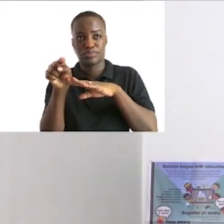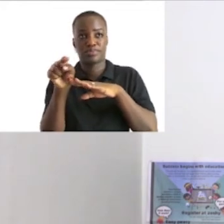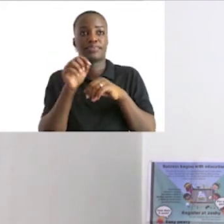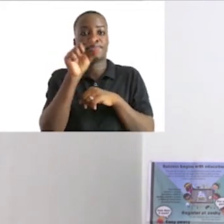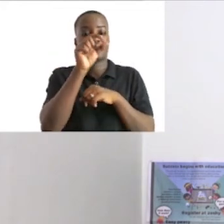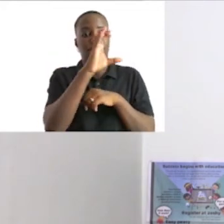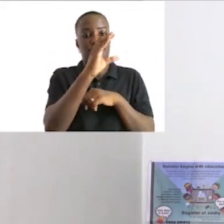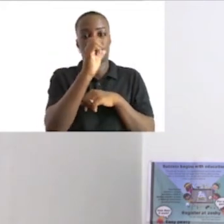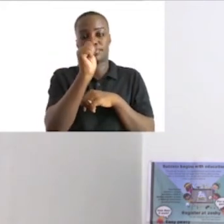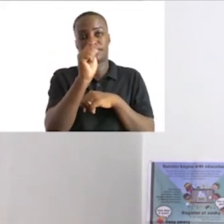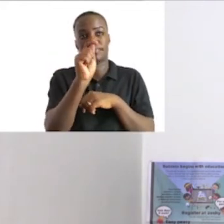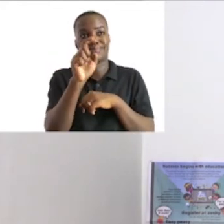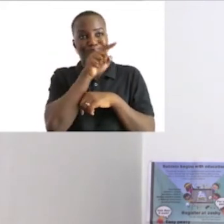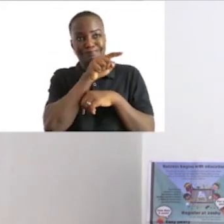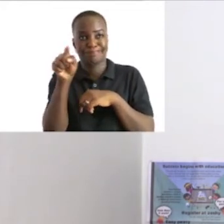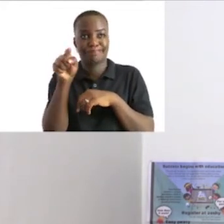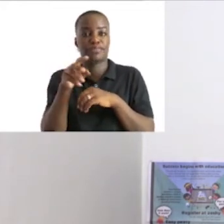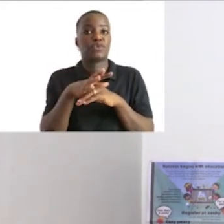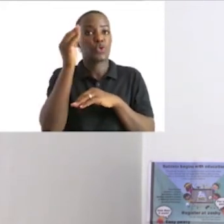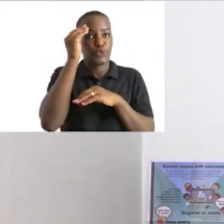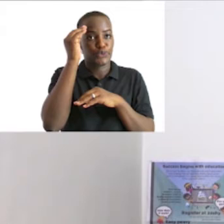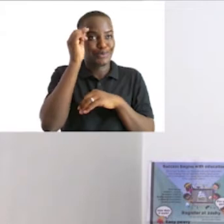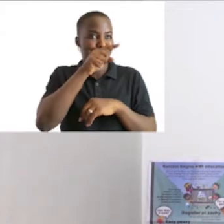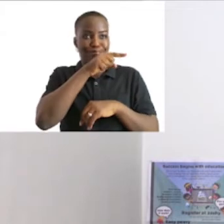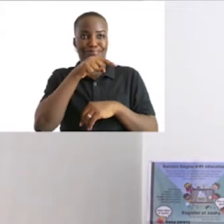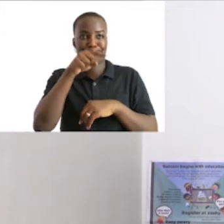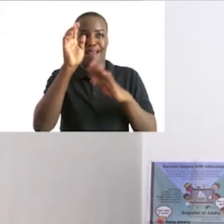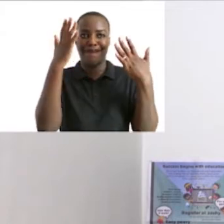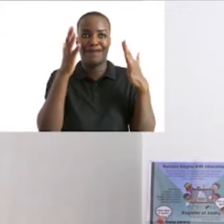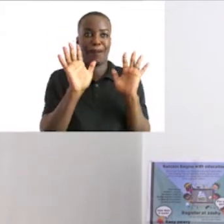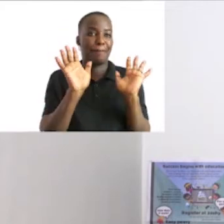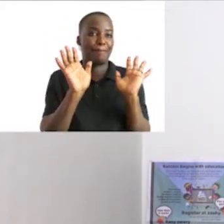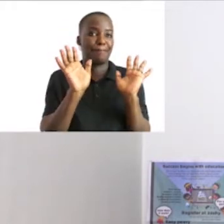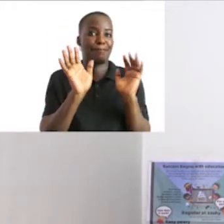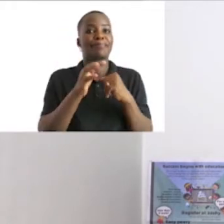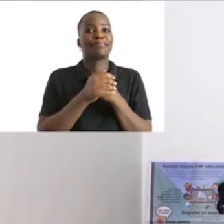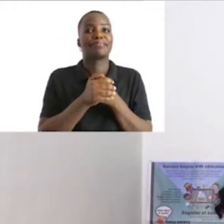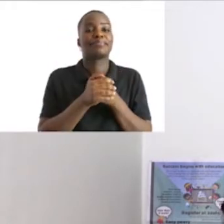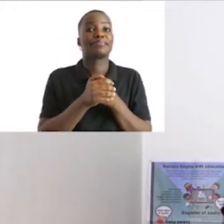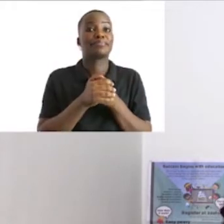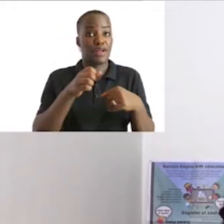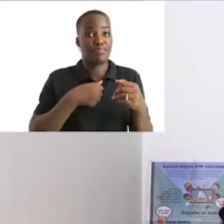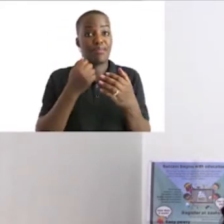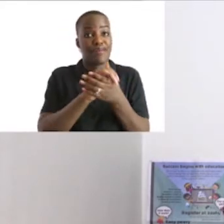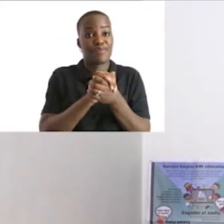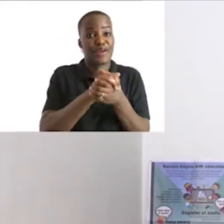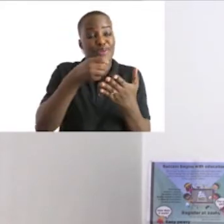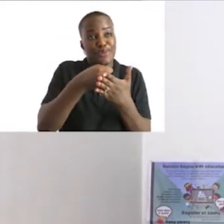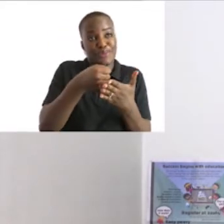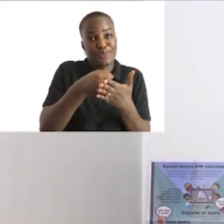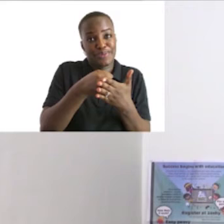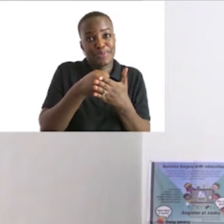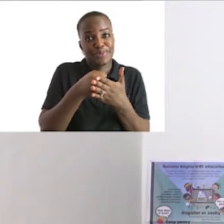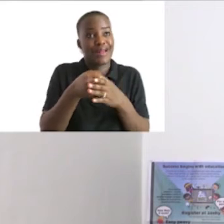out the word here to show that we are done with that word. My friend here is going to try